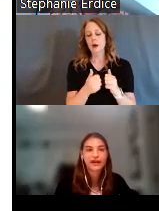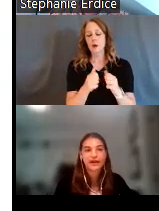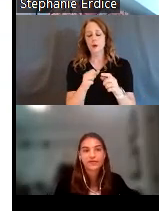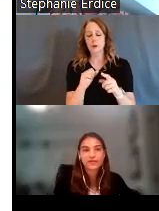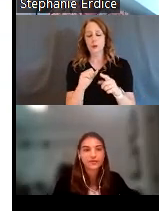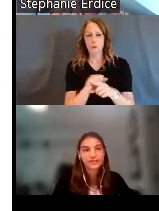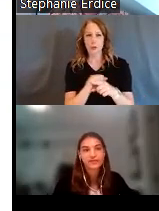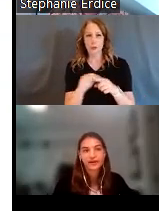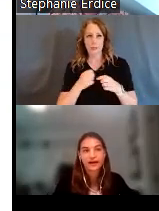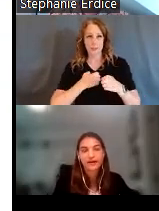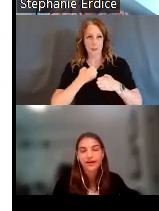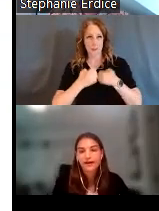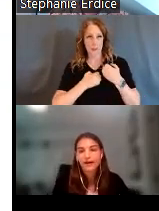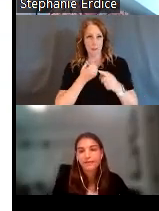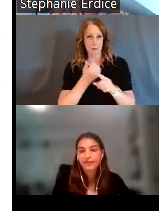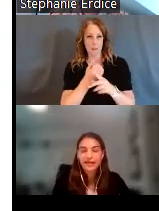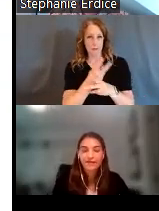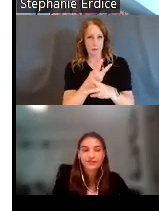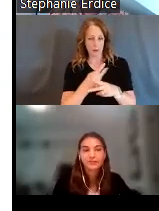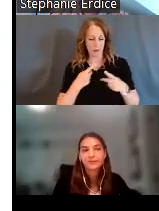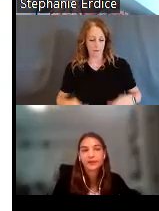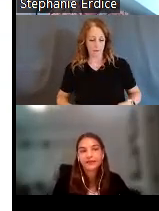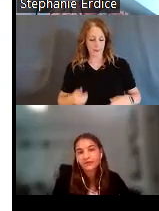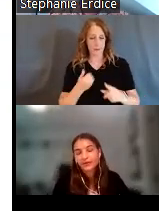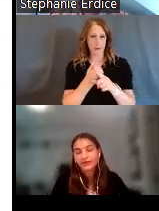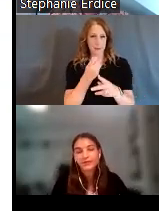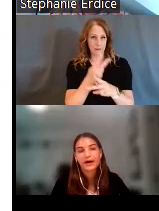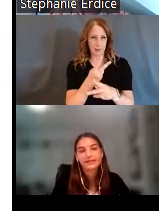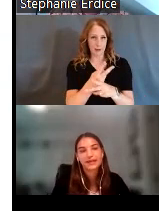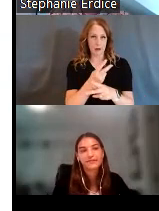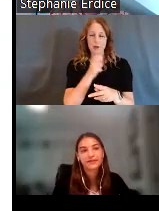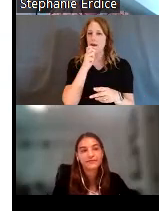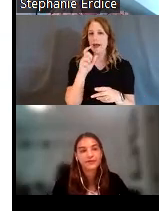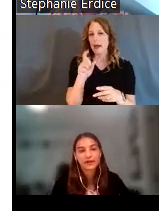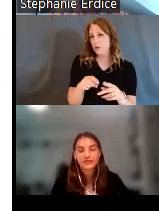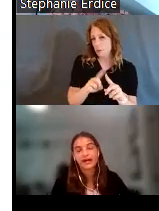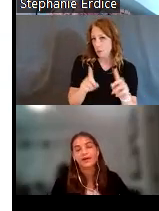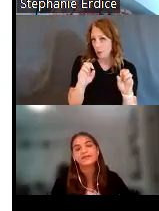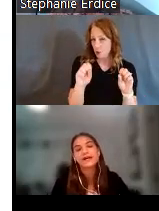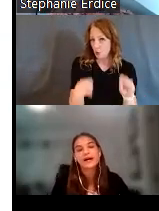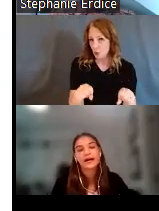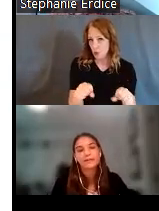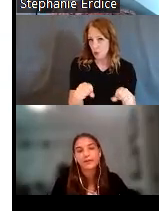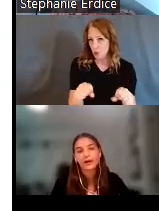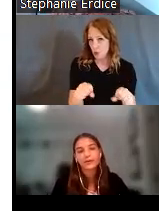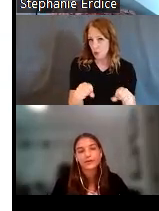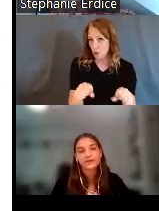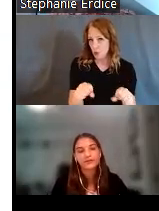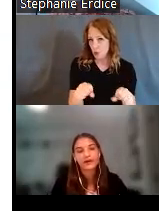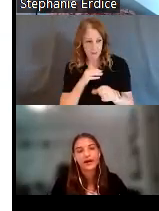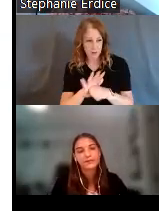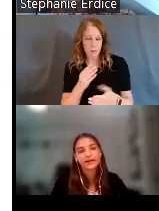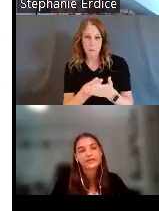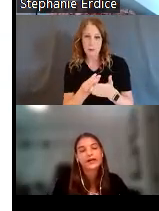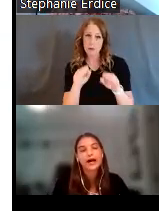emotional self-care or physical self-care. It doesn't have to be, but you could also buy stuff if your budget allows. That would help with